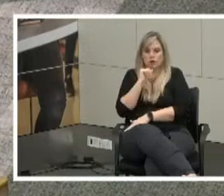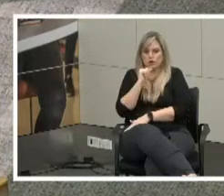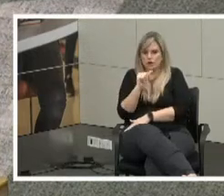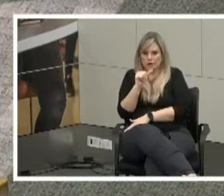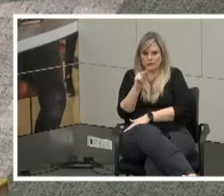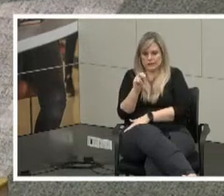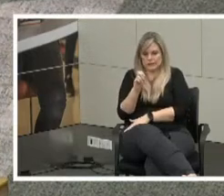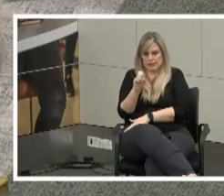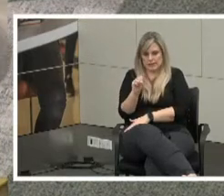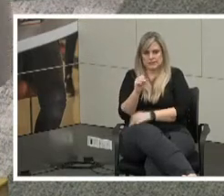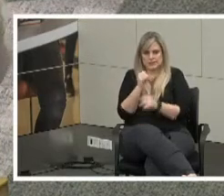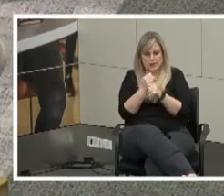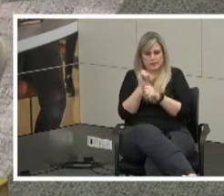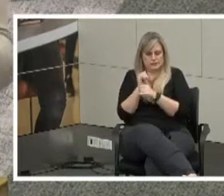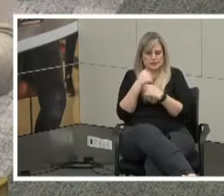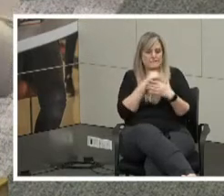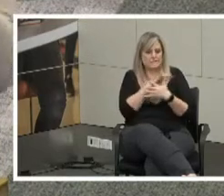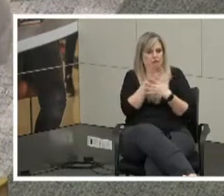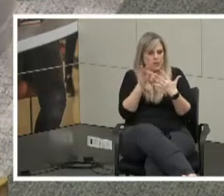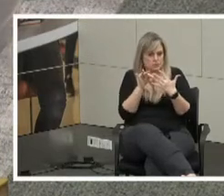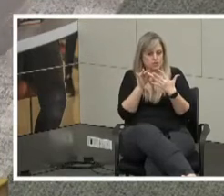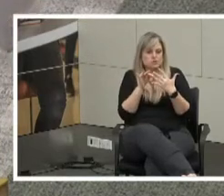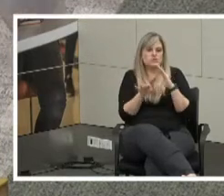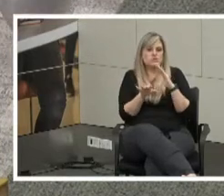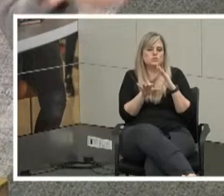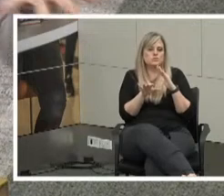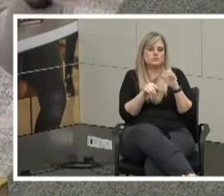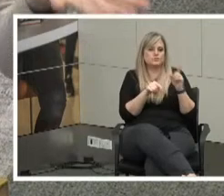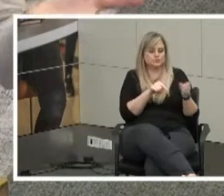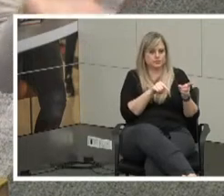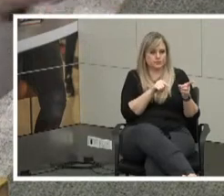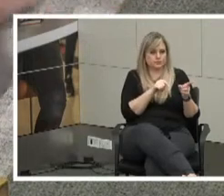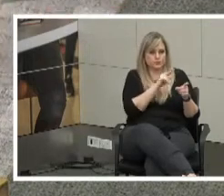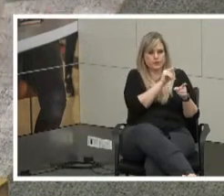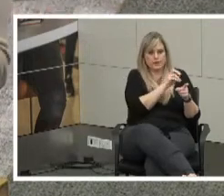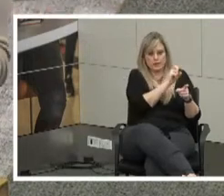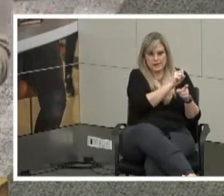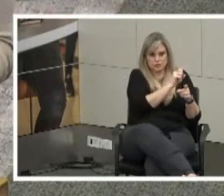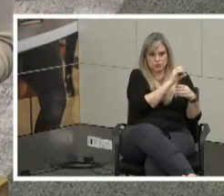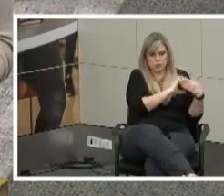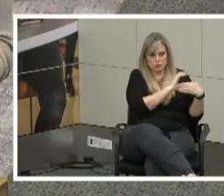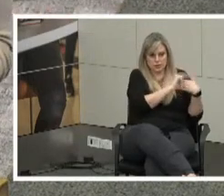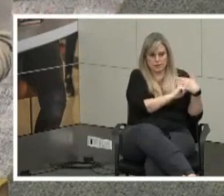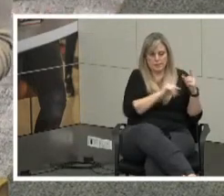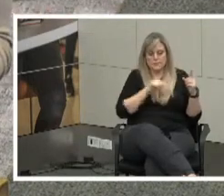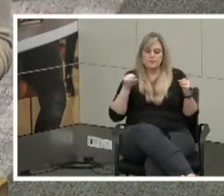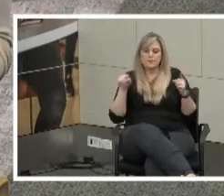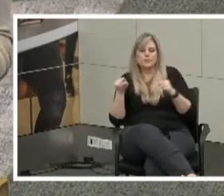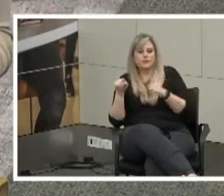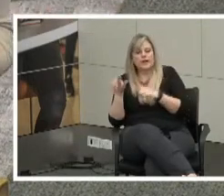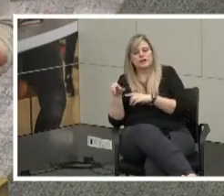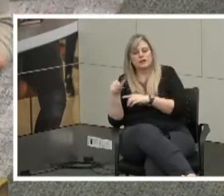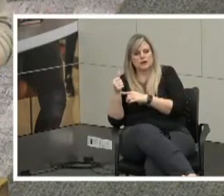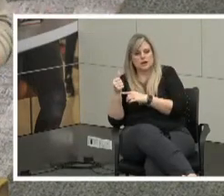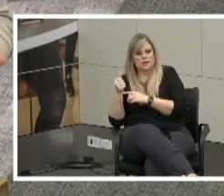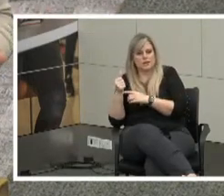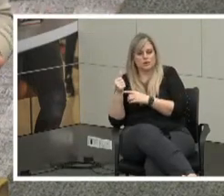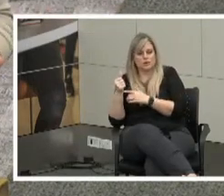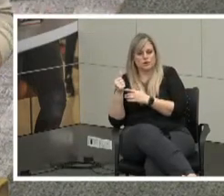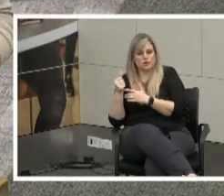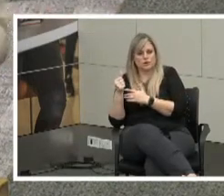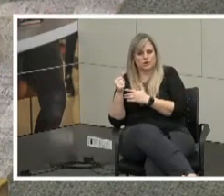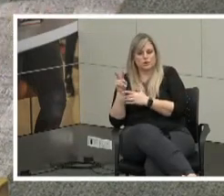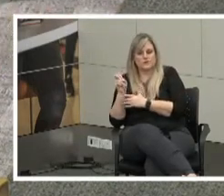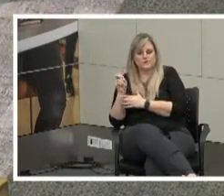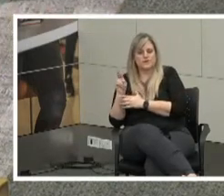campuses they have options to choose between the NES curriculum and uh another a set of other